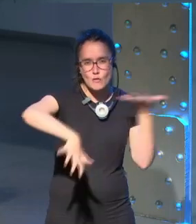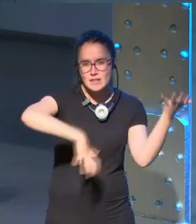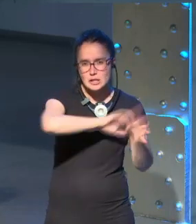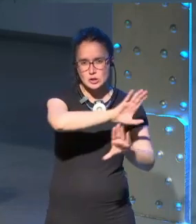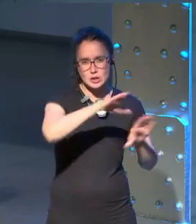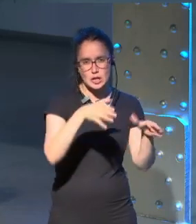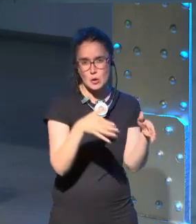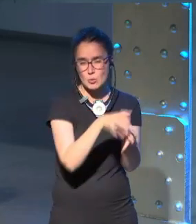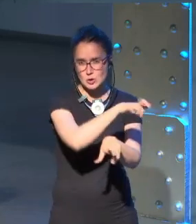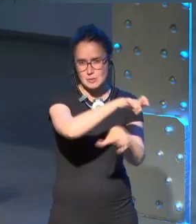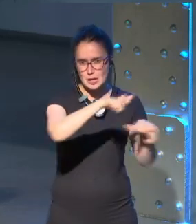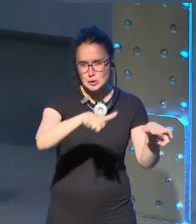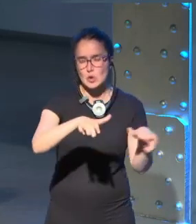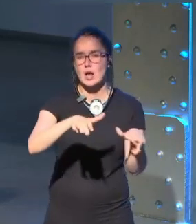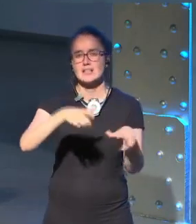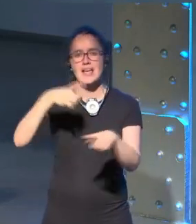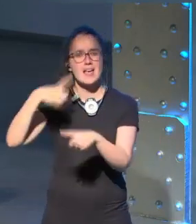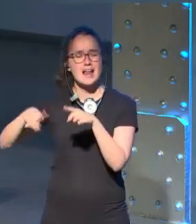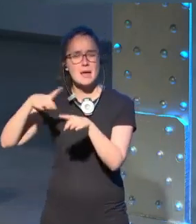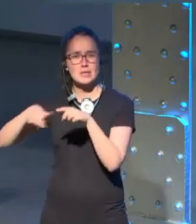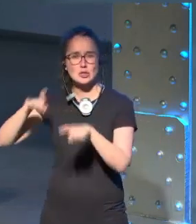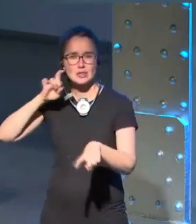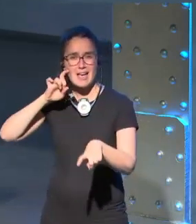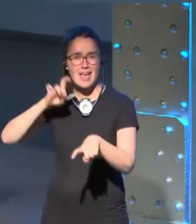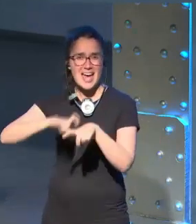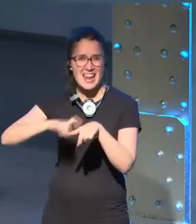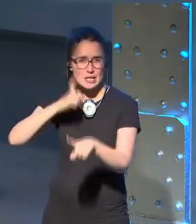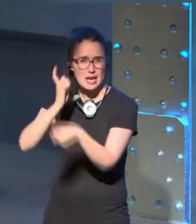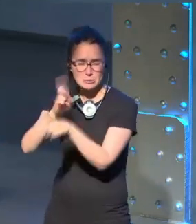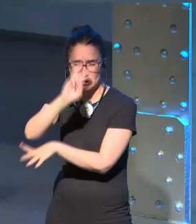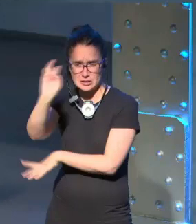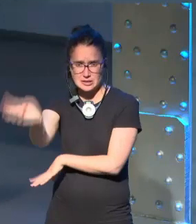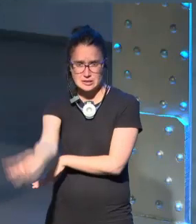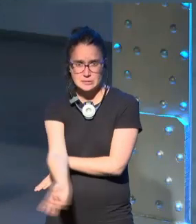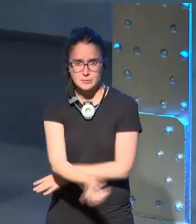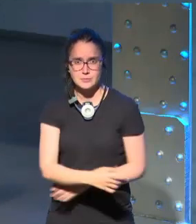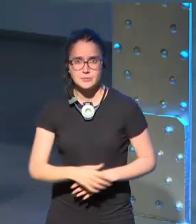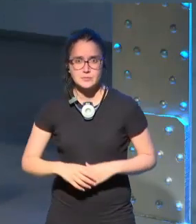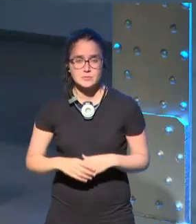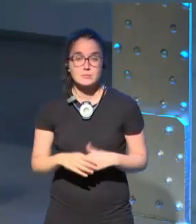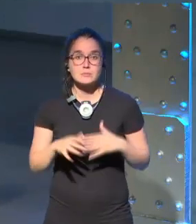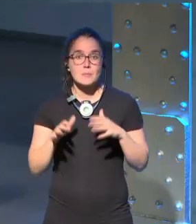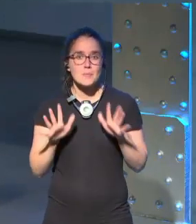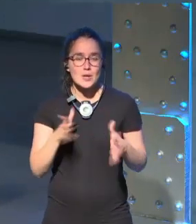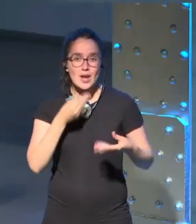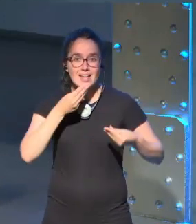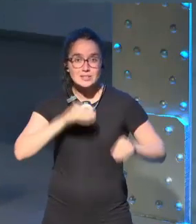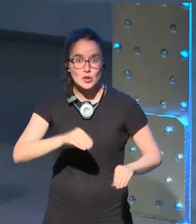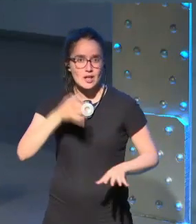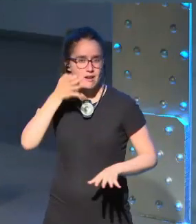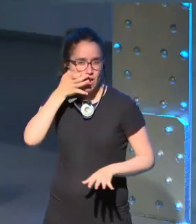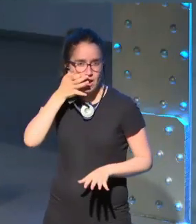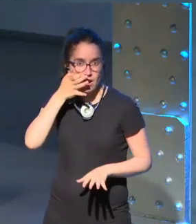an element of racism that gets in there and so forth. But what the real story is about is